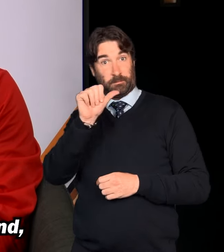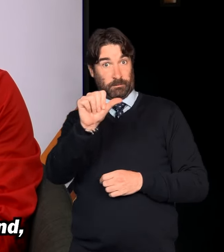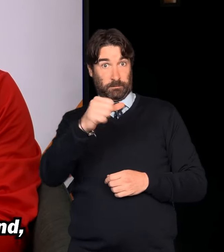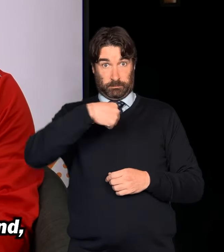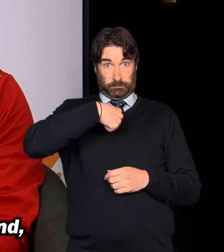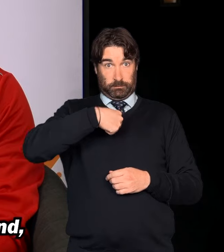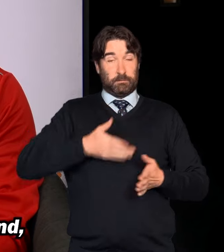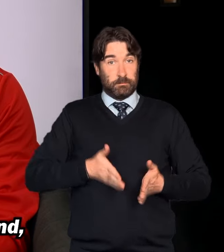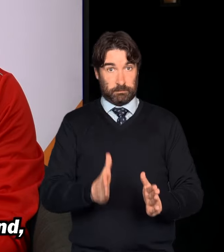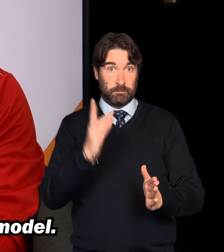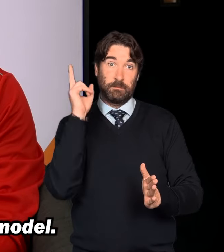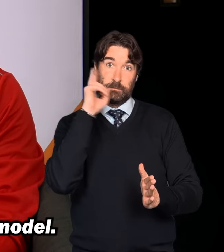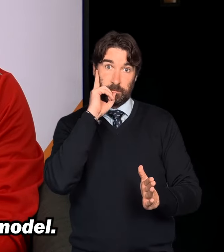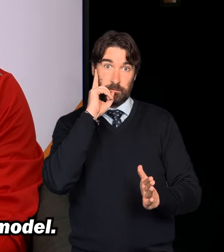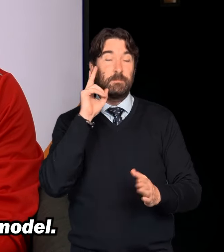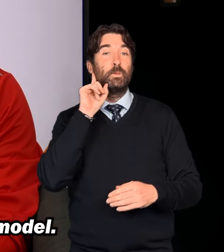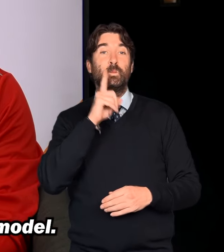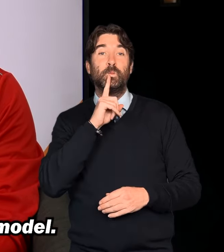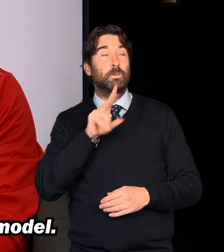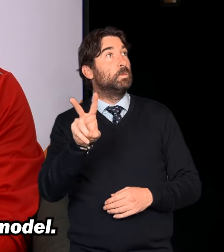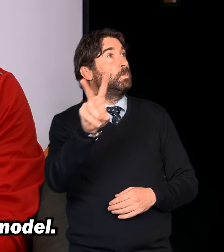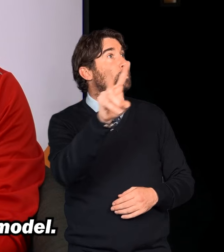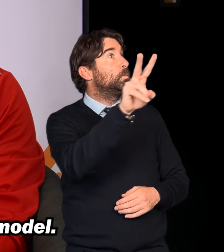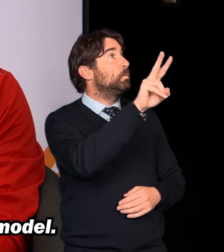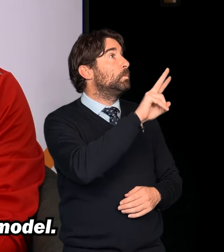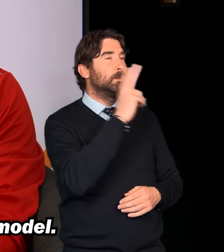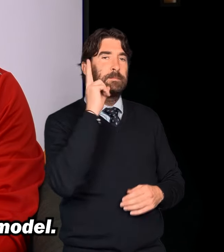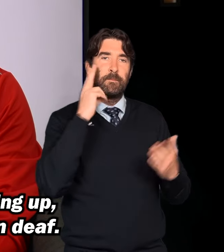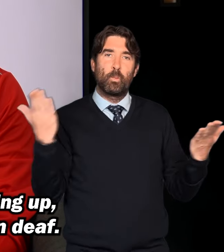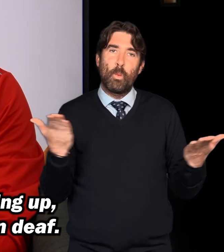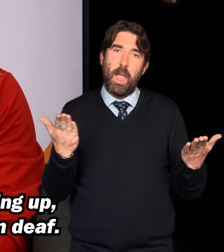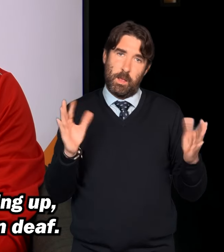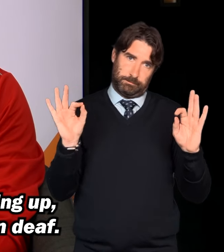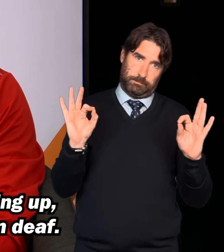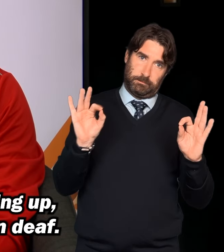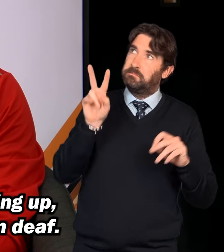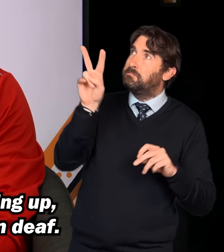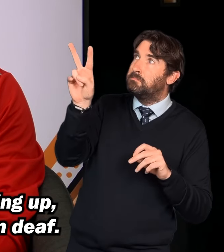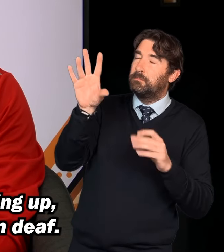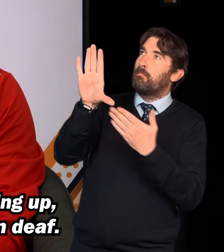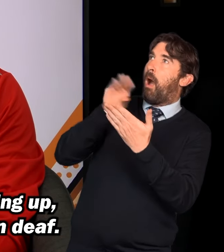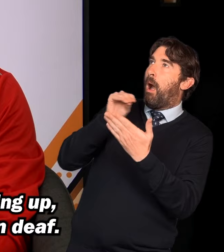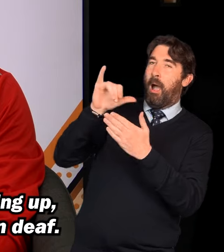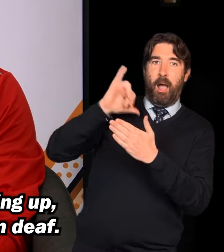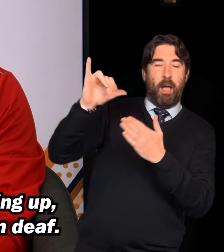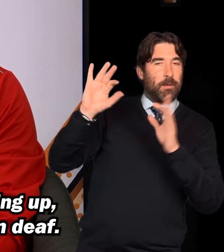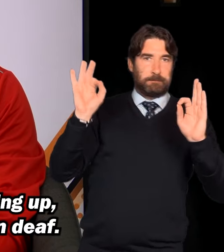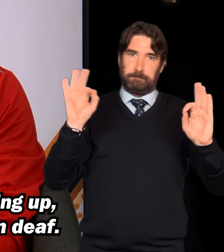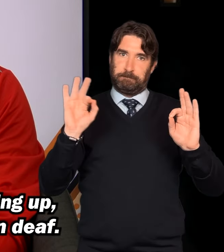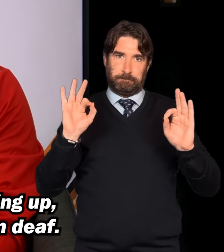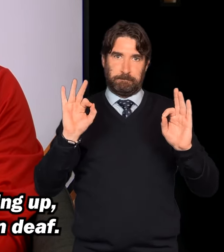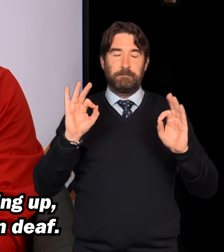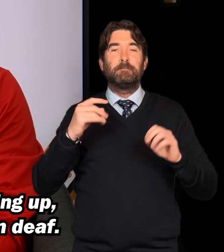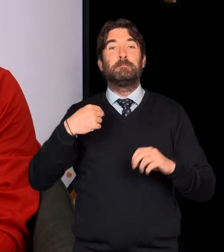was born deaf and I didn't have that deaf role model. And I think, growing up,